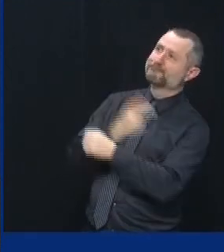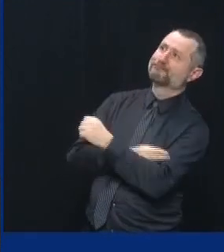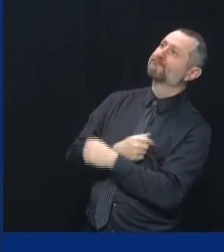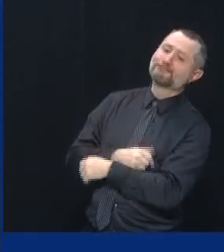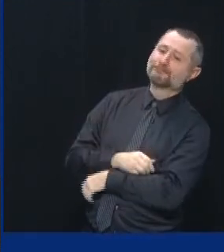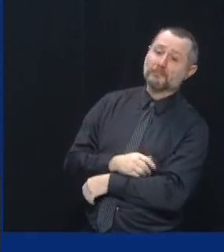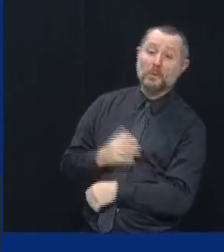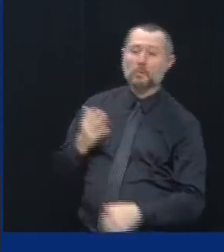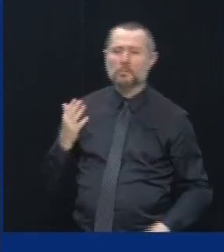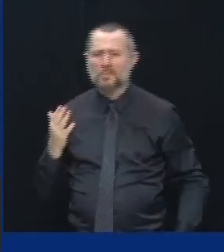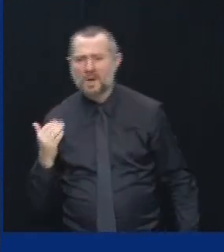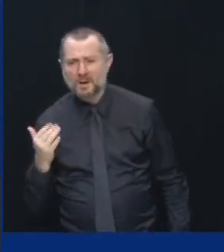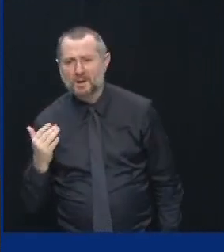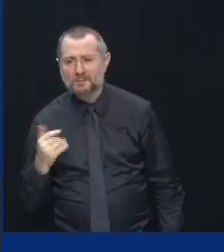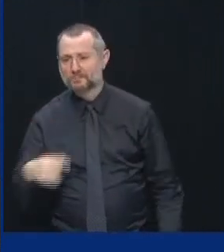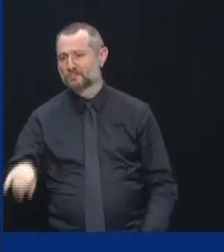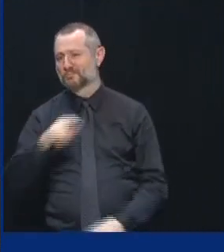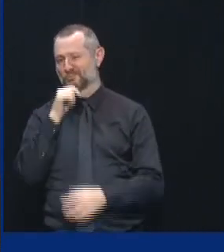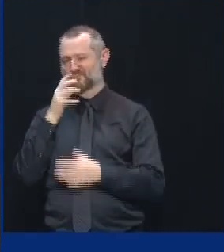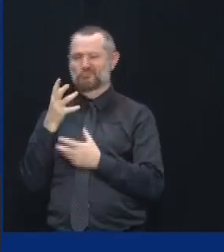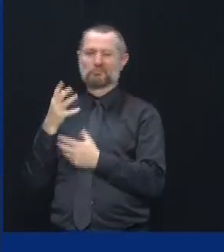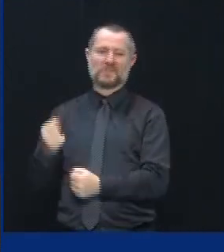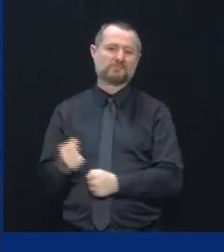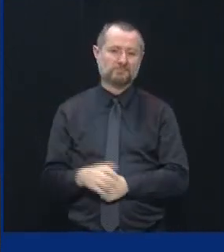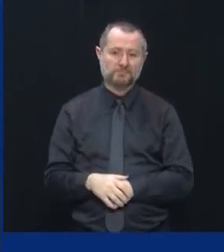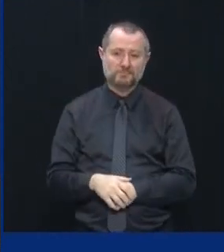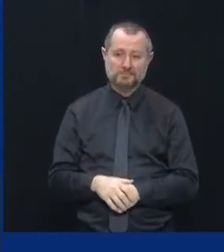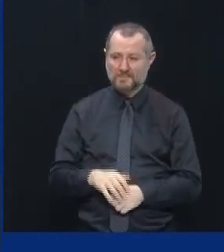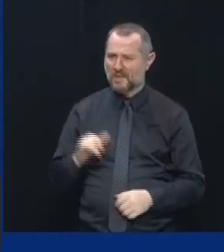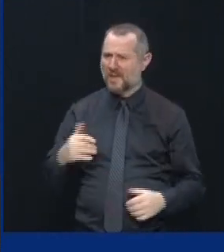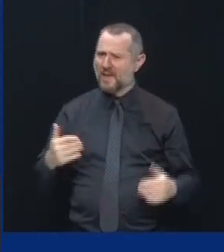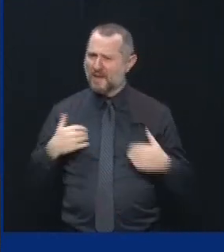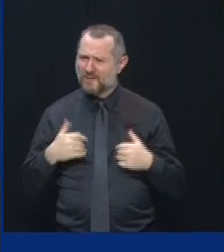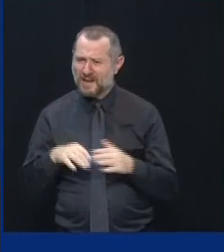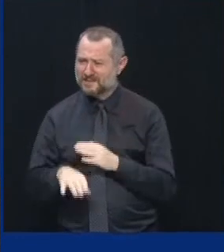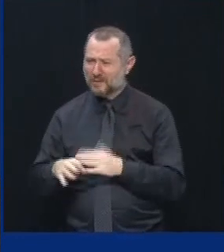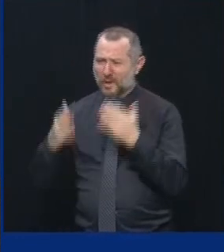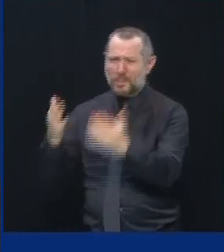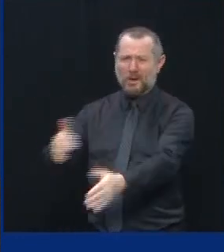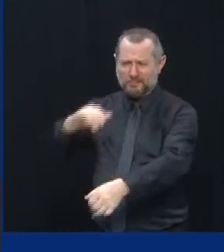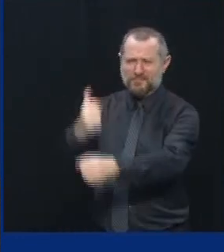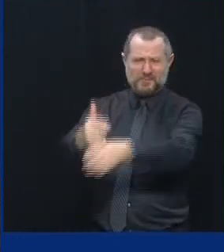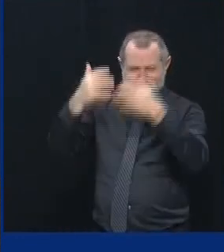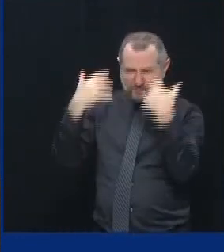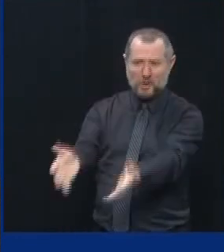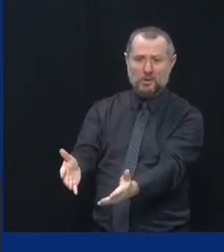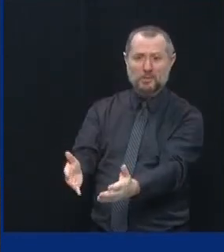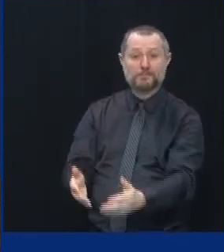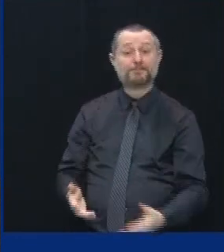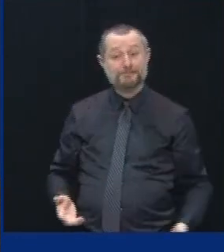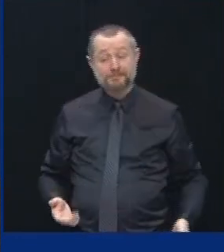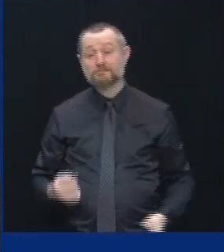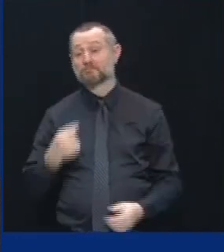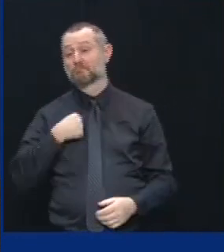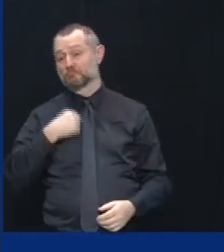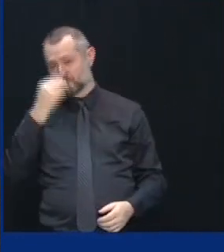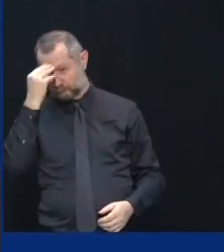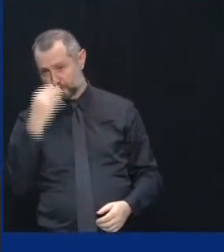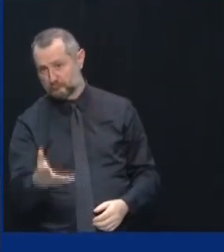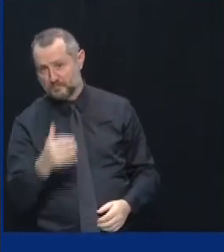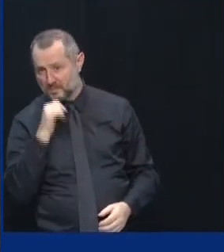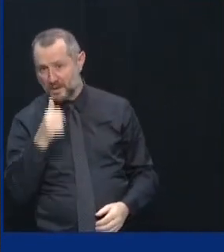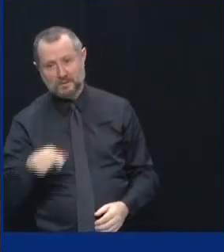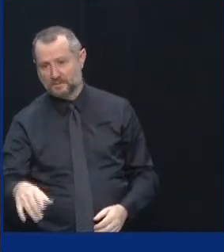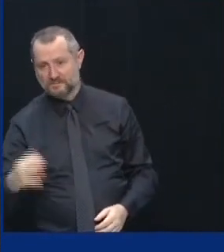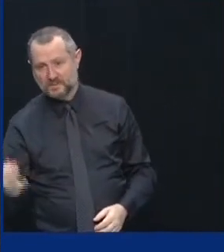distrust, not lack of access. The access is there. I may not be here Friday. I may be in